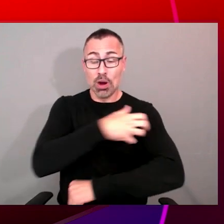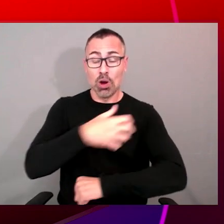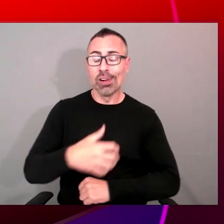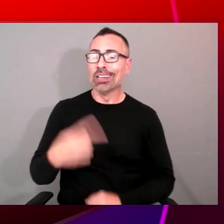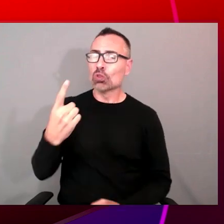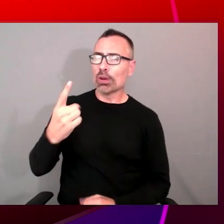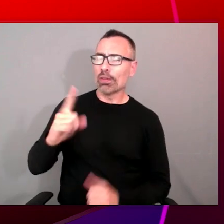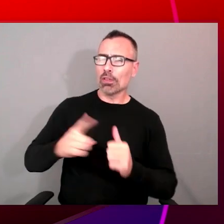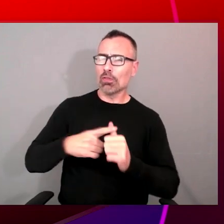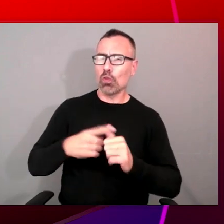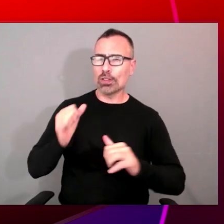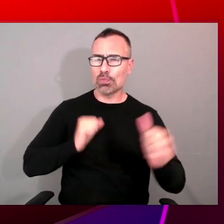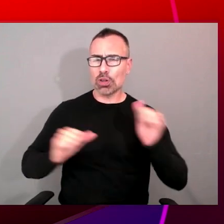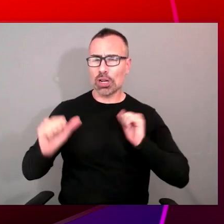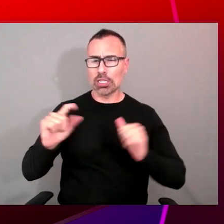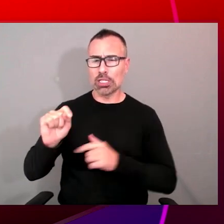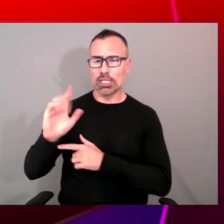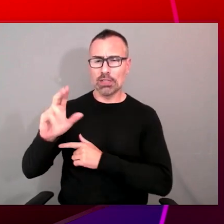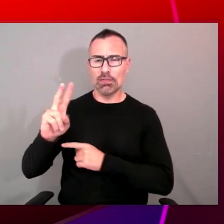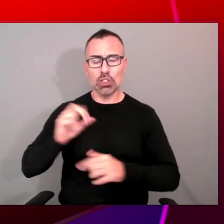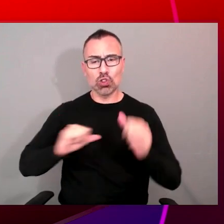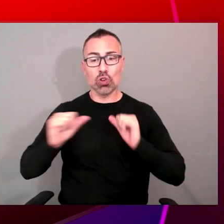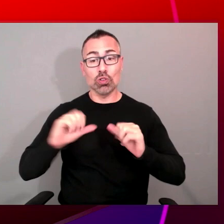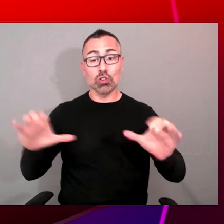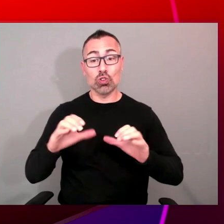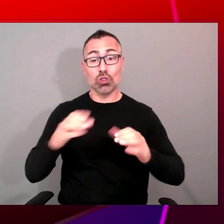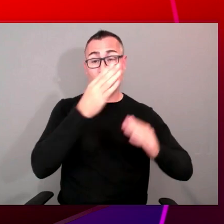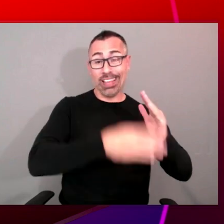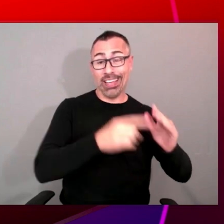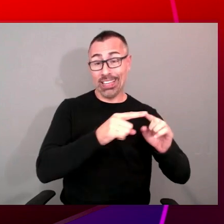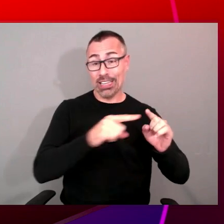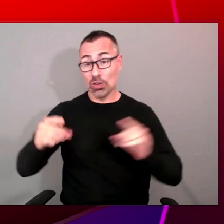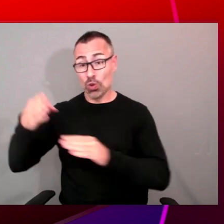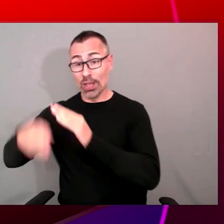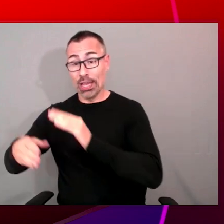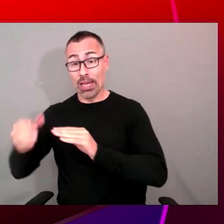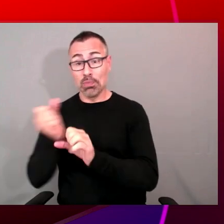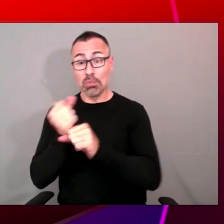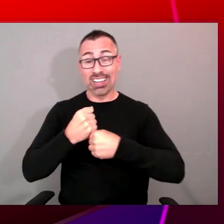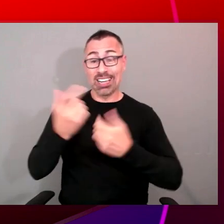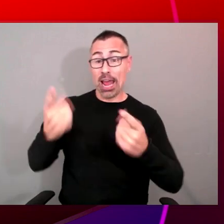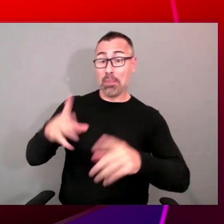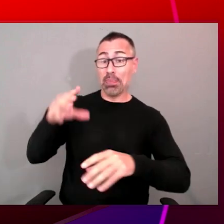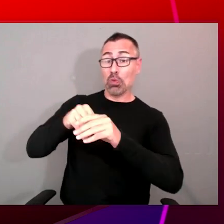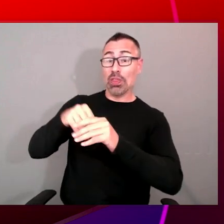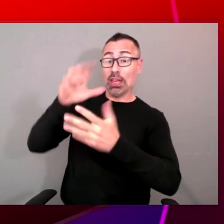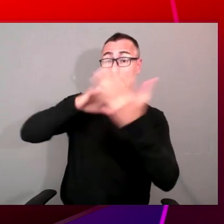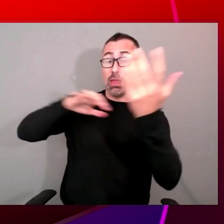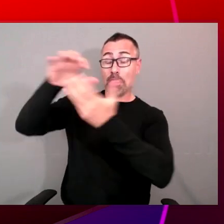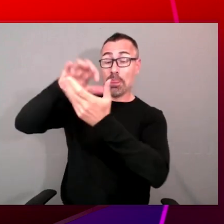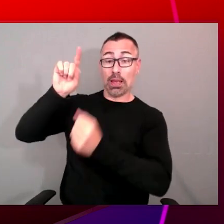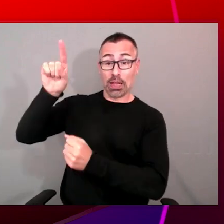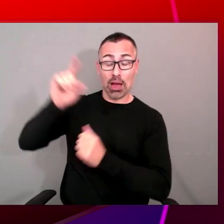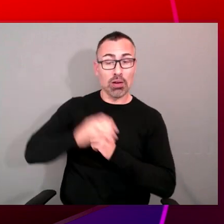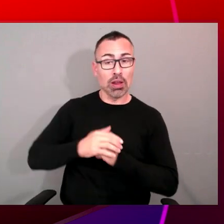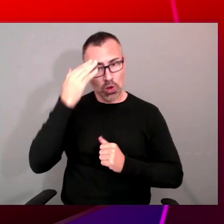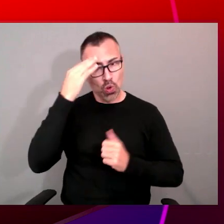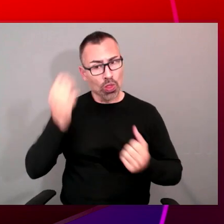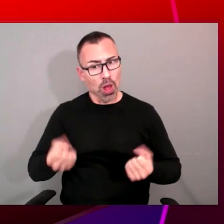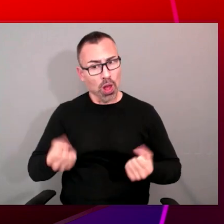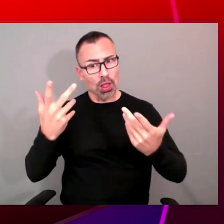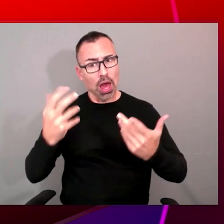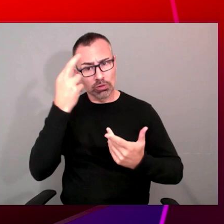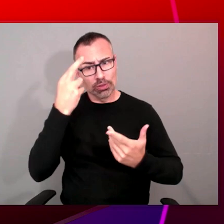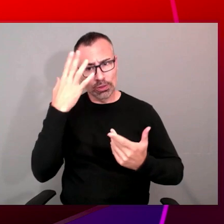productions, TV shows, to do end-to-end production in the cloud. And they had to overcome a lot of obstacles. There were a lot of reasons for that. But it